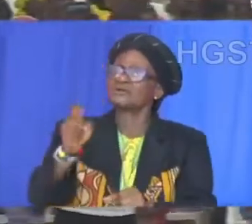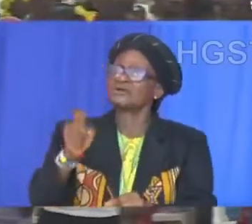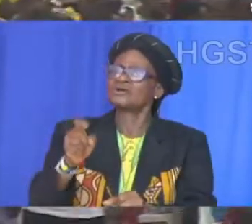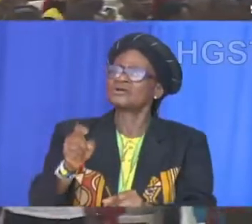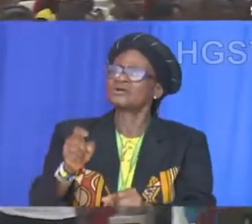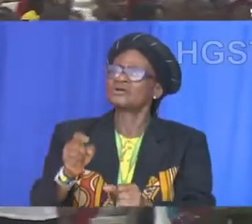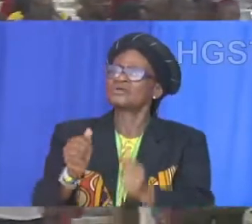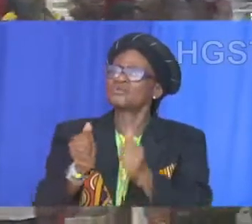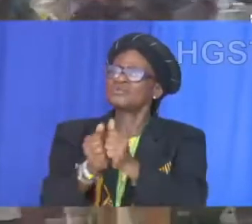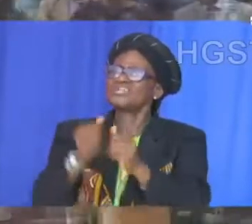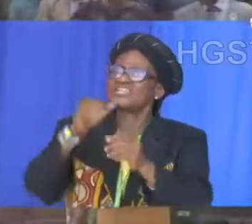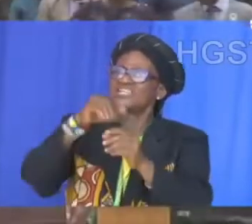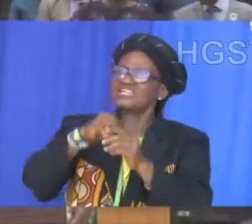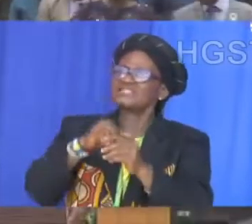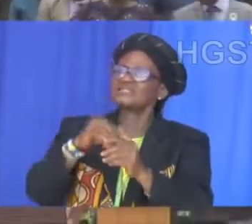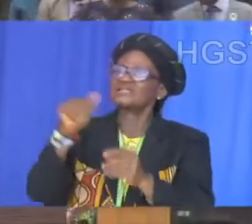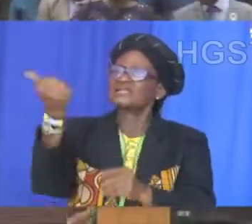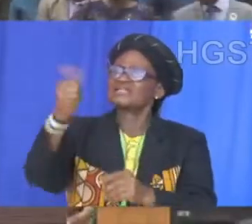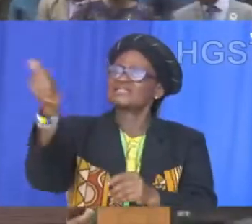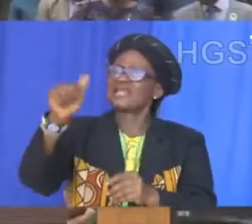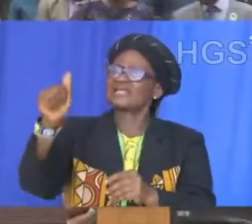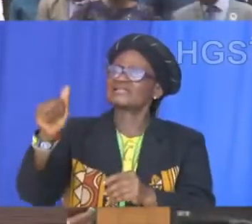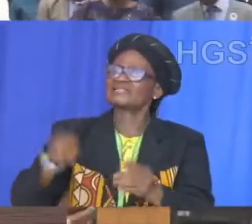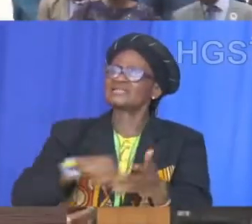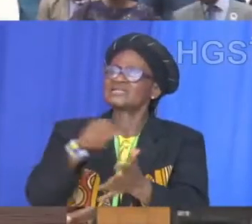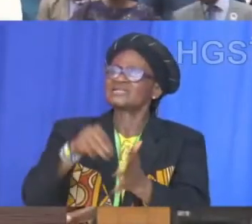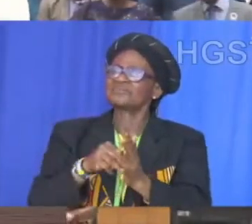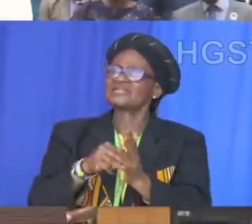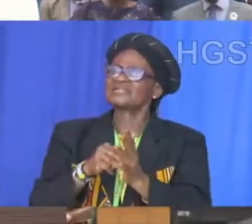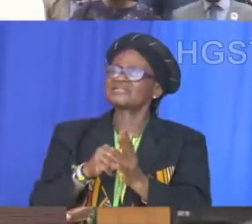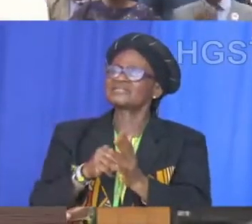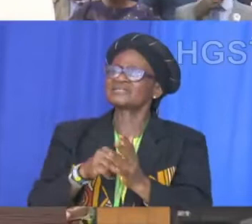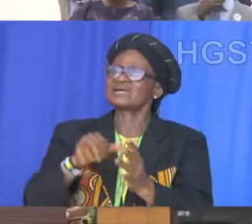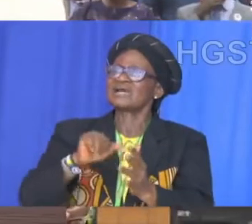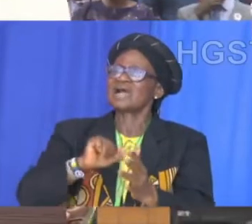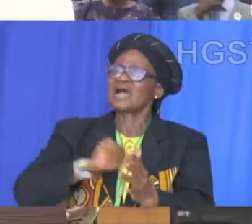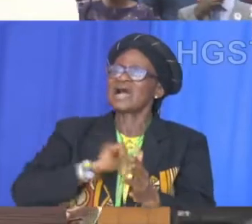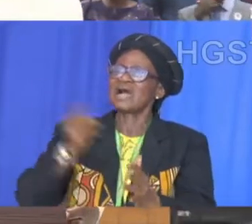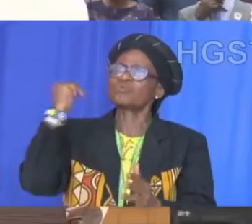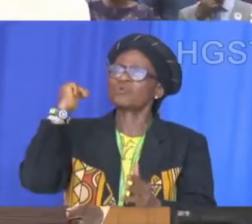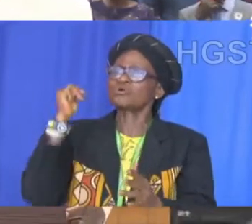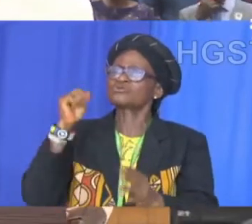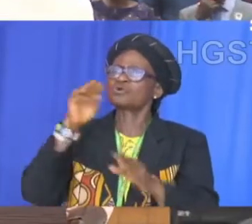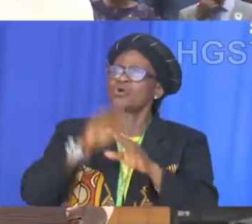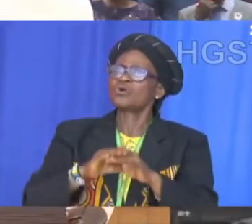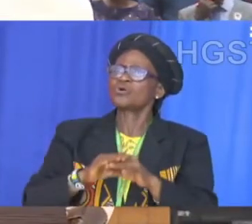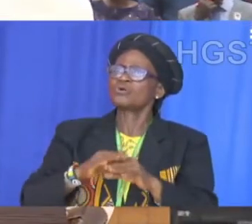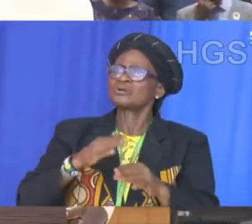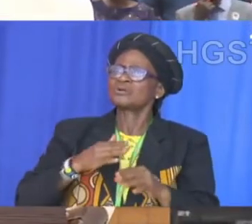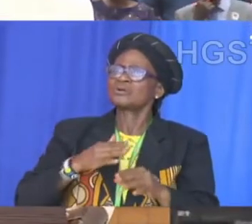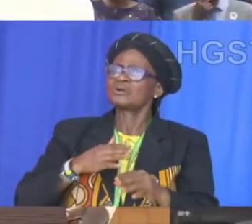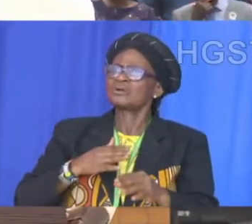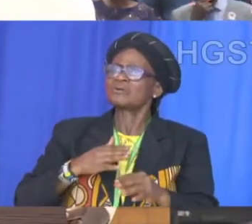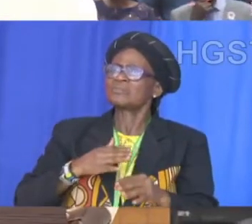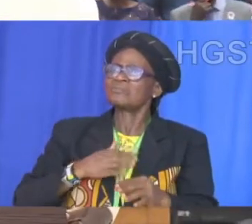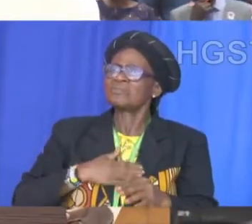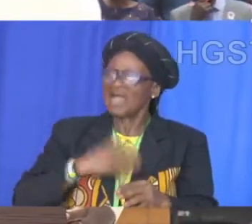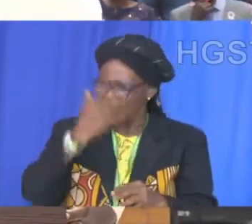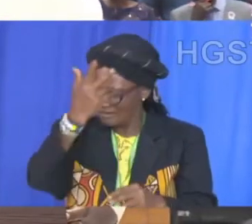Within 10 minutes, I was on my face, thanking